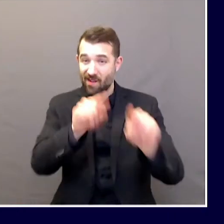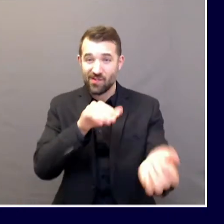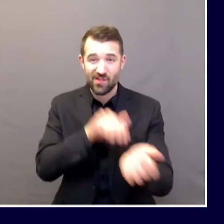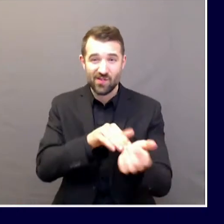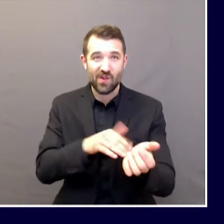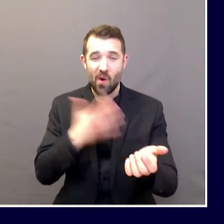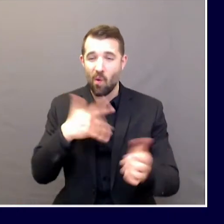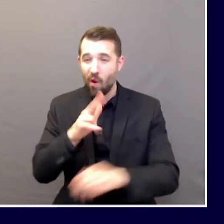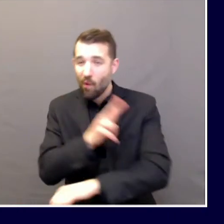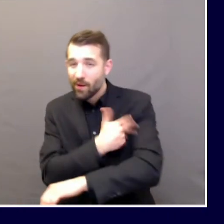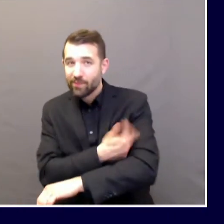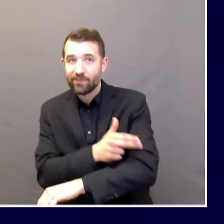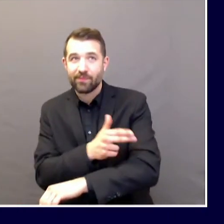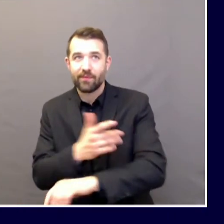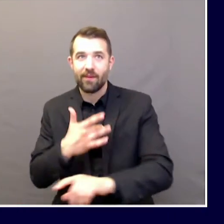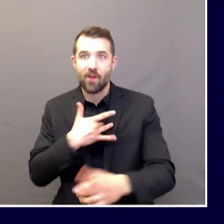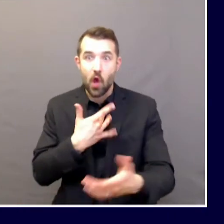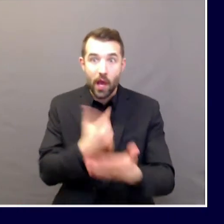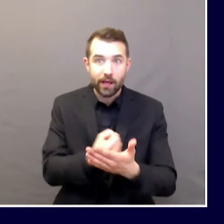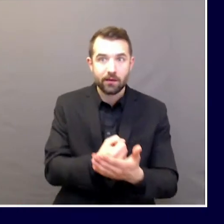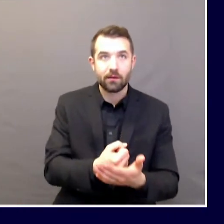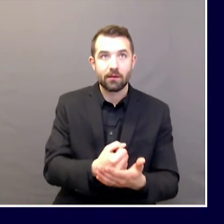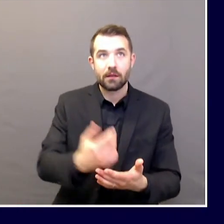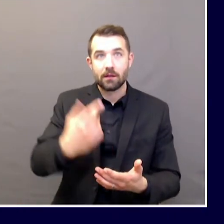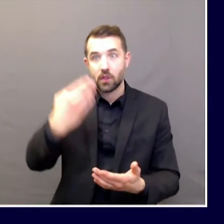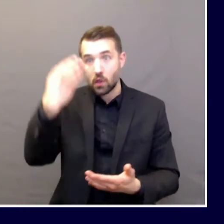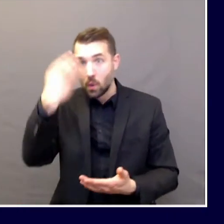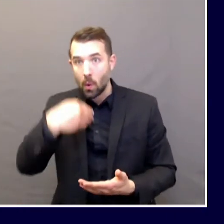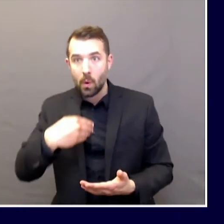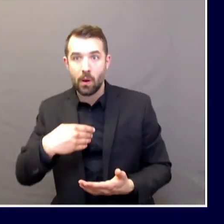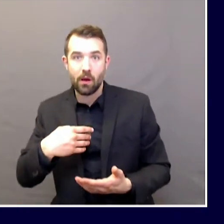Lyme disease. So that's a possibility as well.